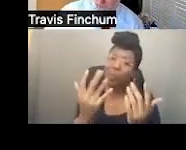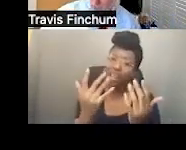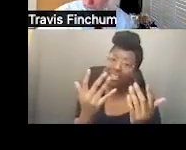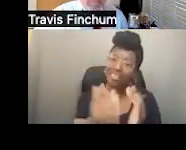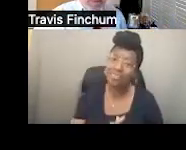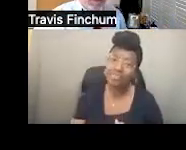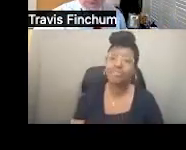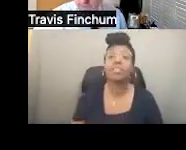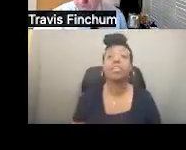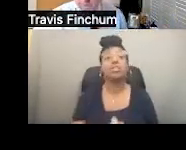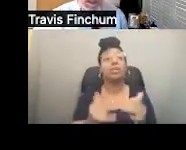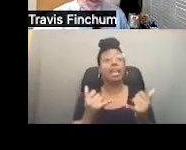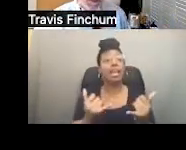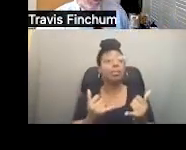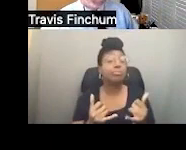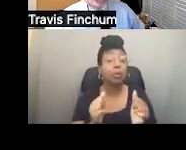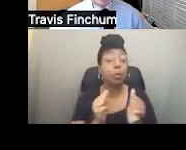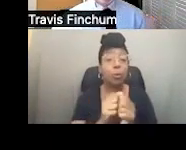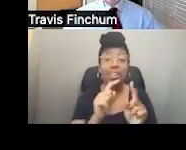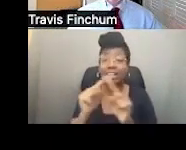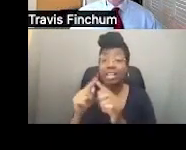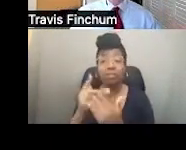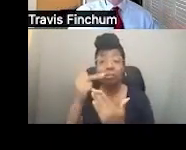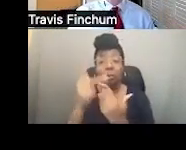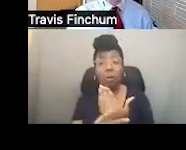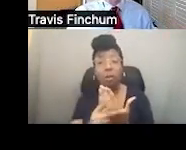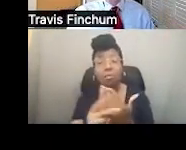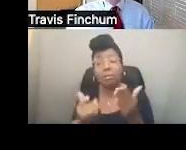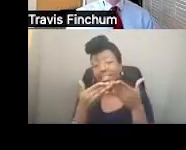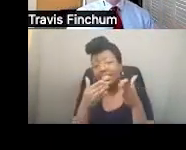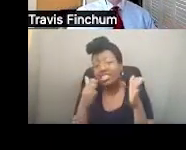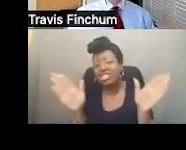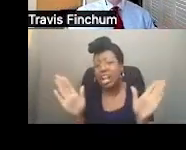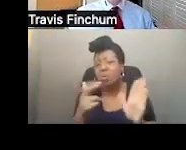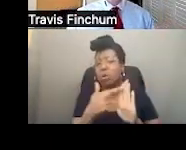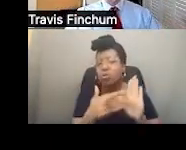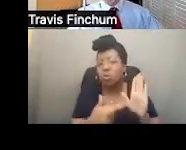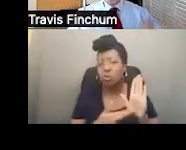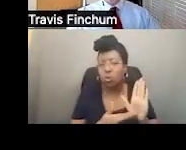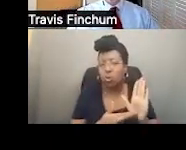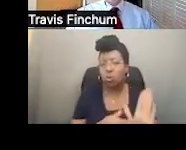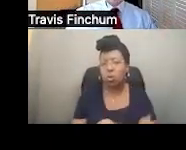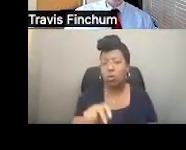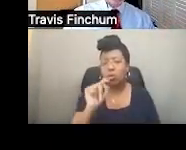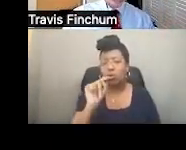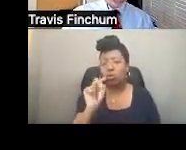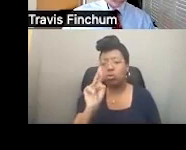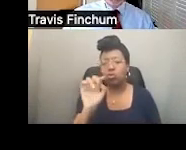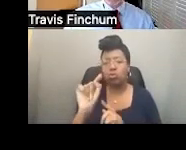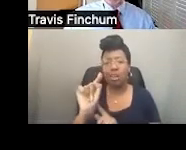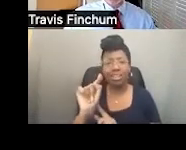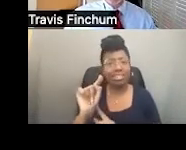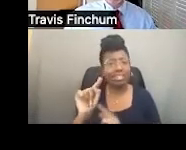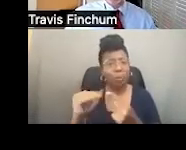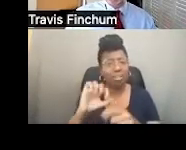And when we talk about resources, as a general rule, trusts, when there's been a trust established,